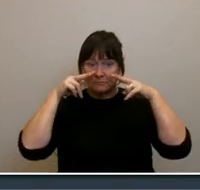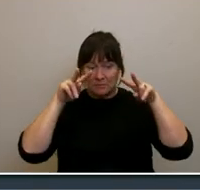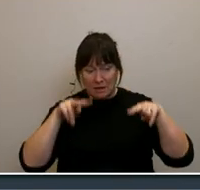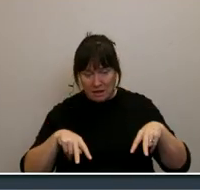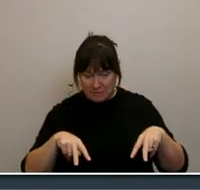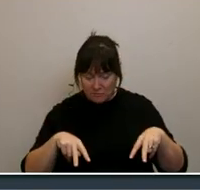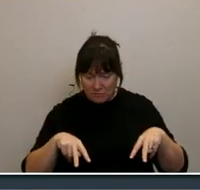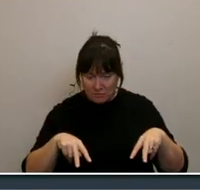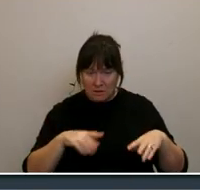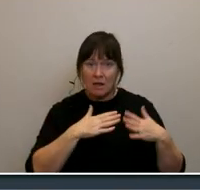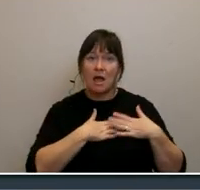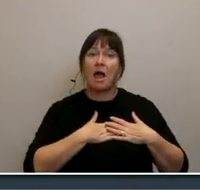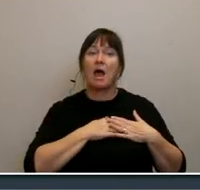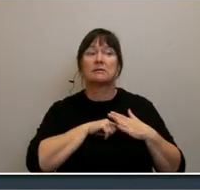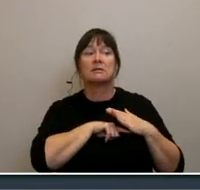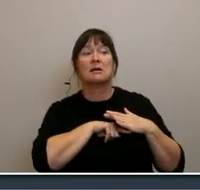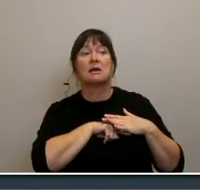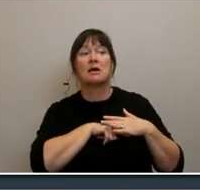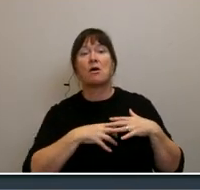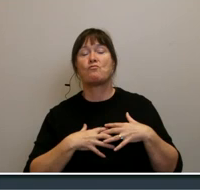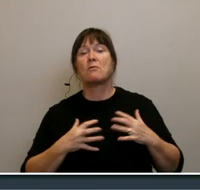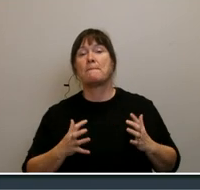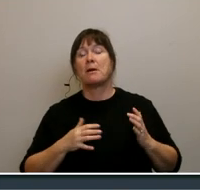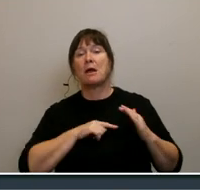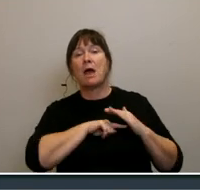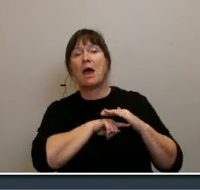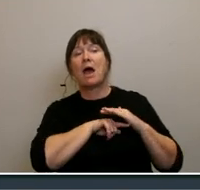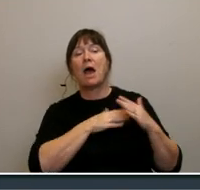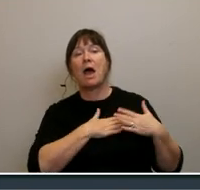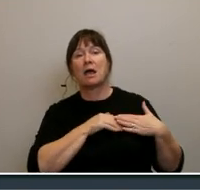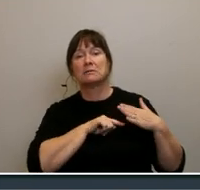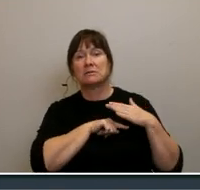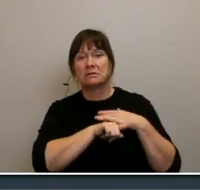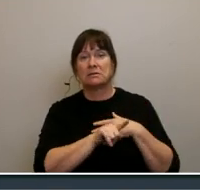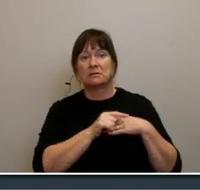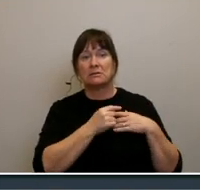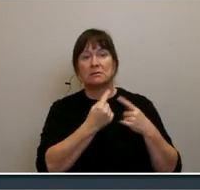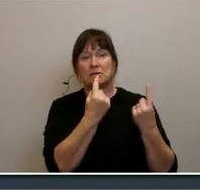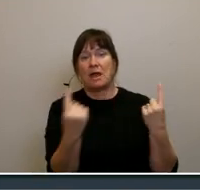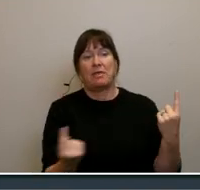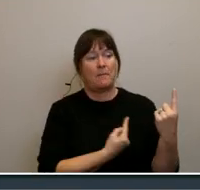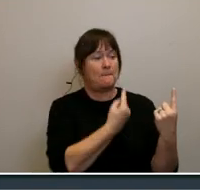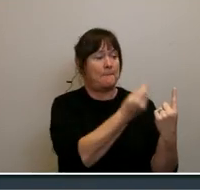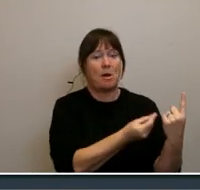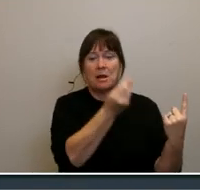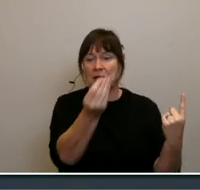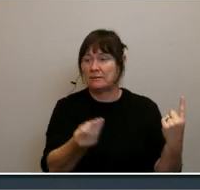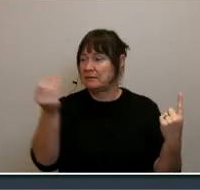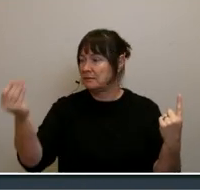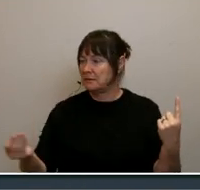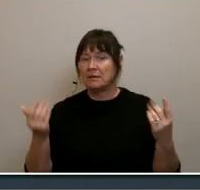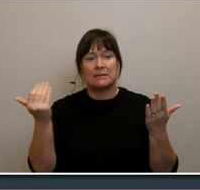eyes. Hearts escape through the bars of our ribs to dart into other bodies. Save this